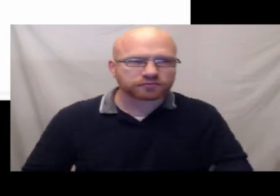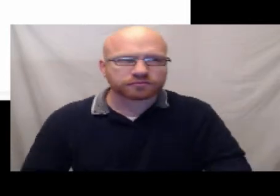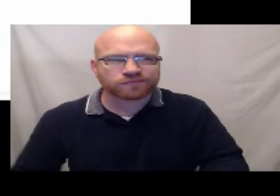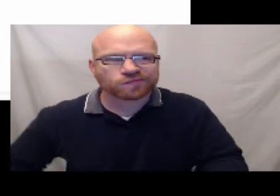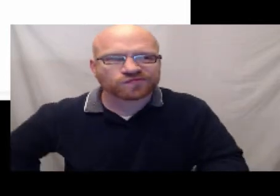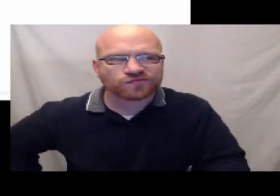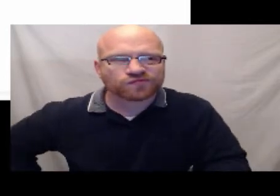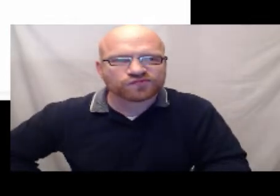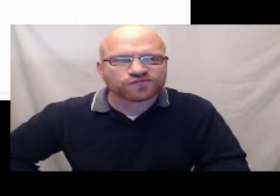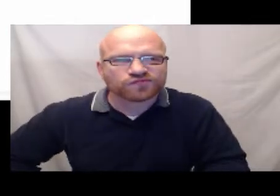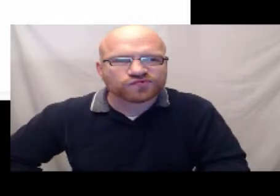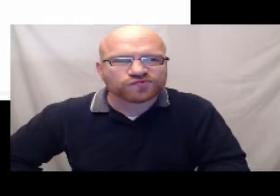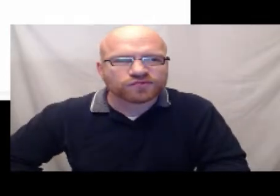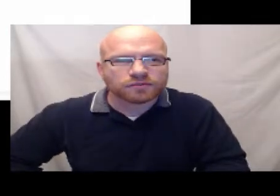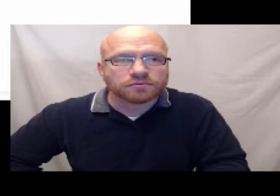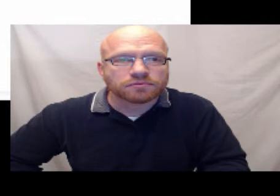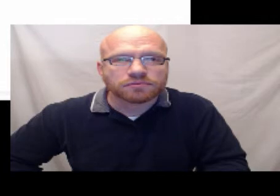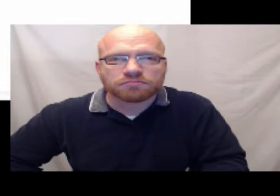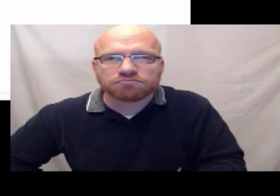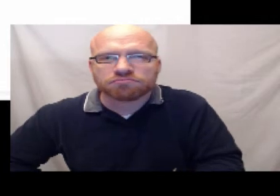left.